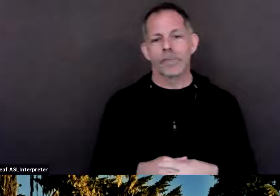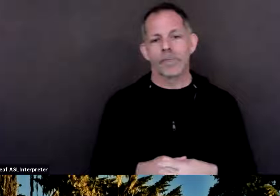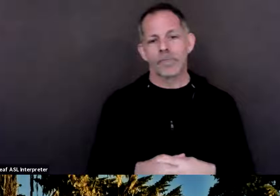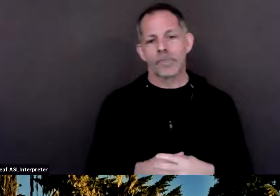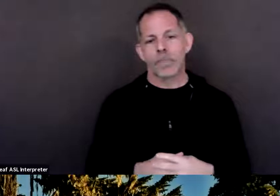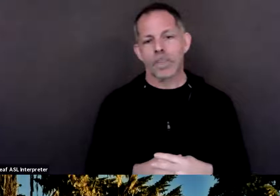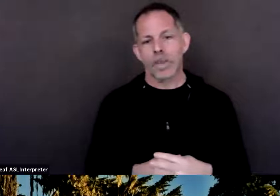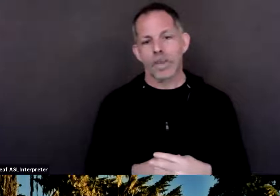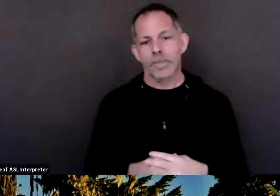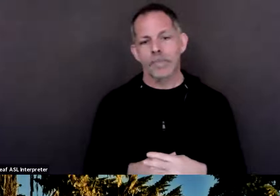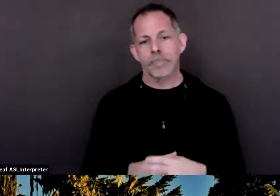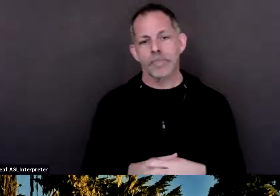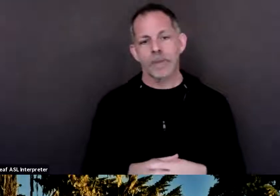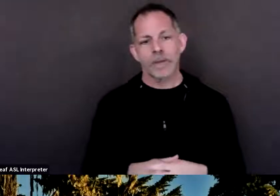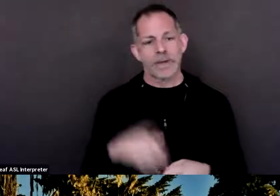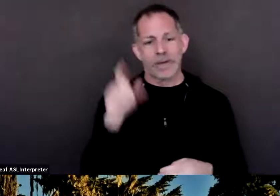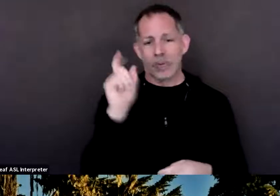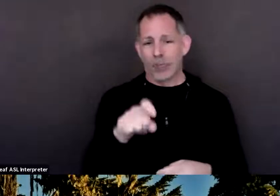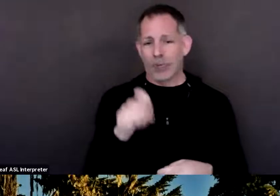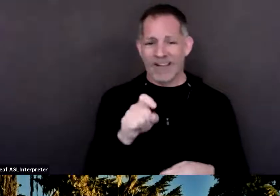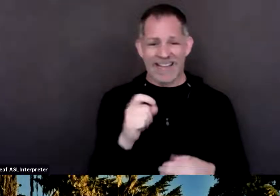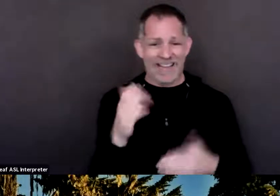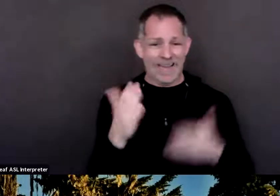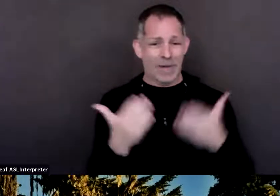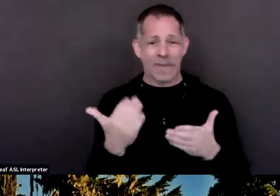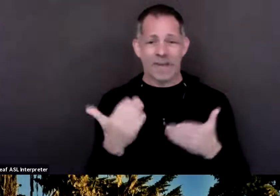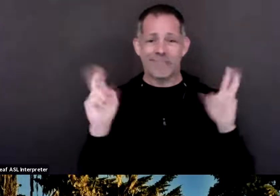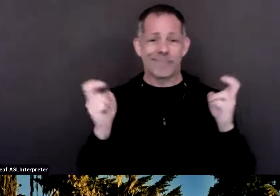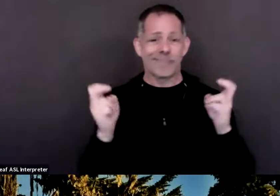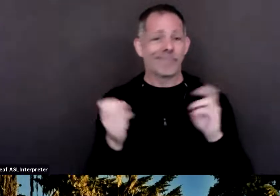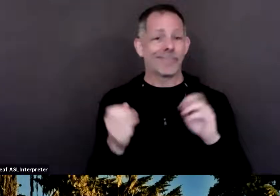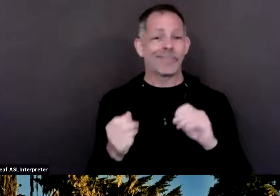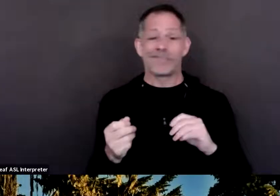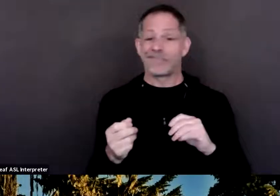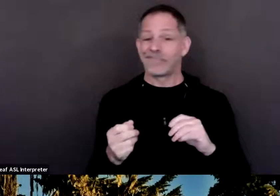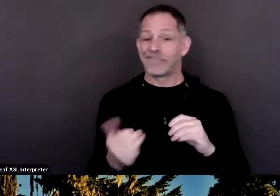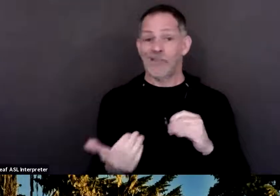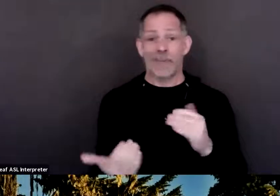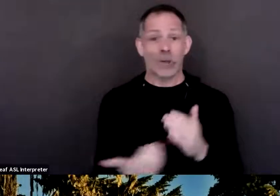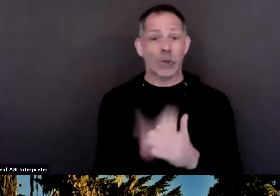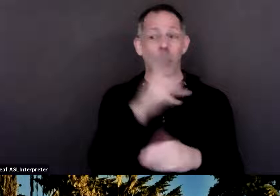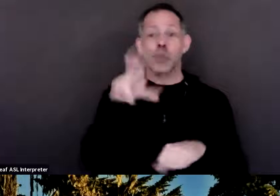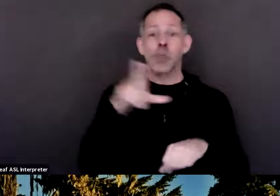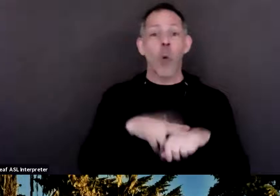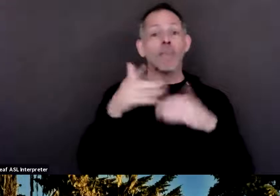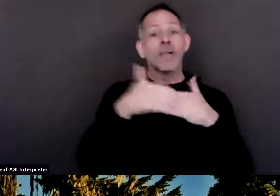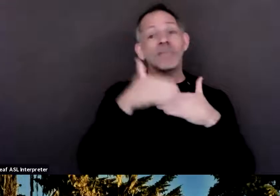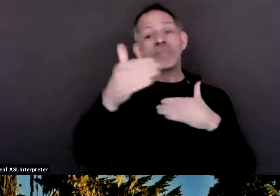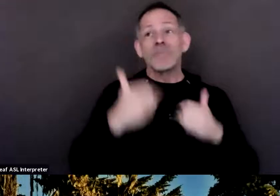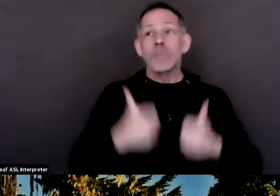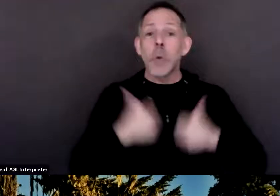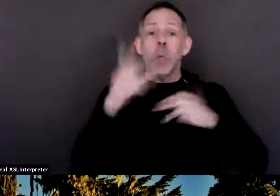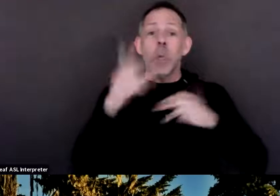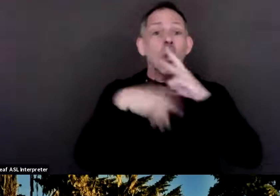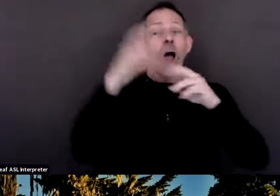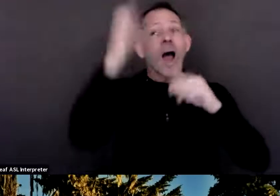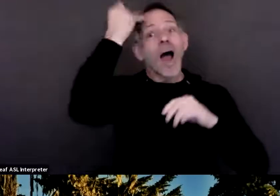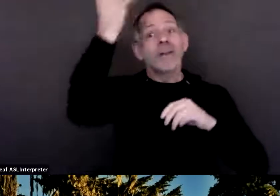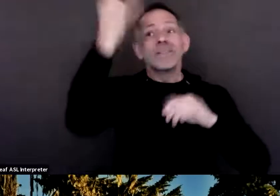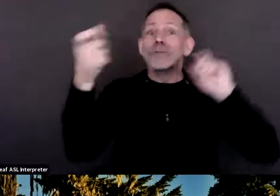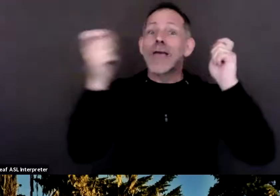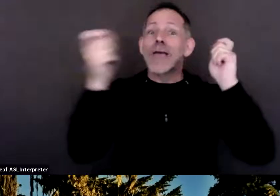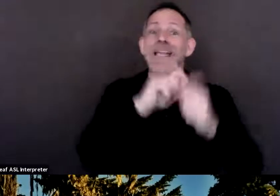quite a bit less of that type of prevention activity, but we're just not there yet. So the fight's still on, the race is on,